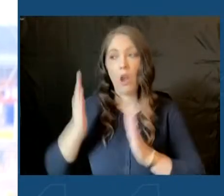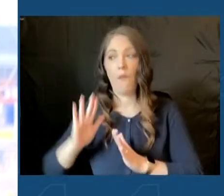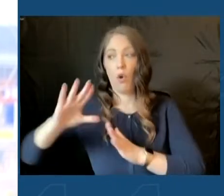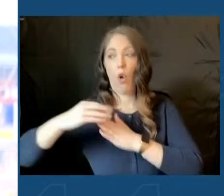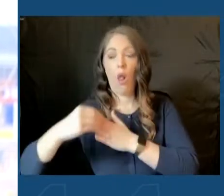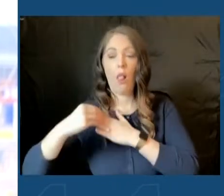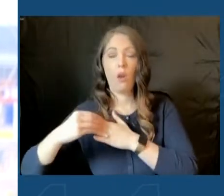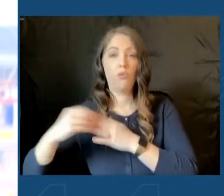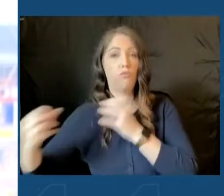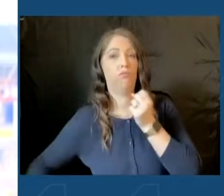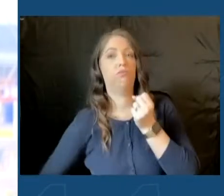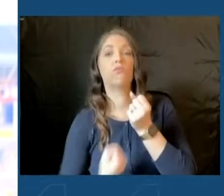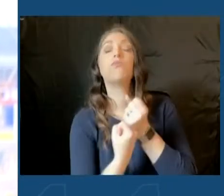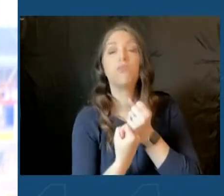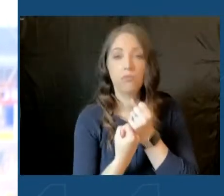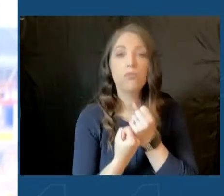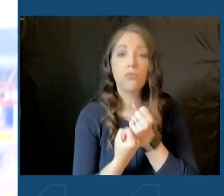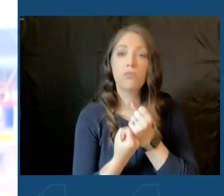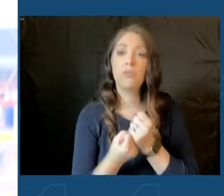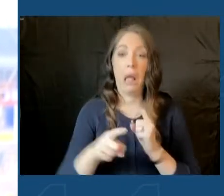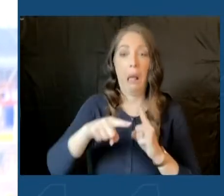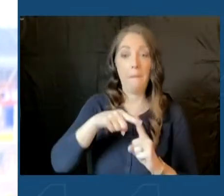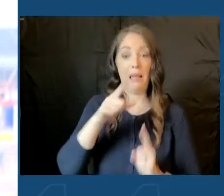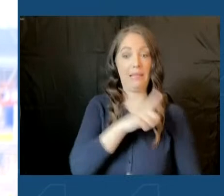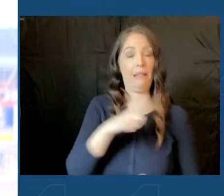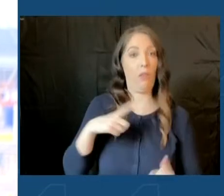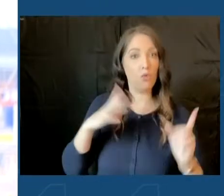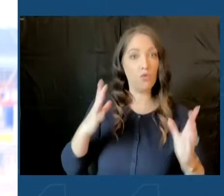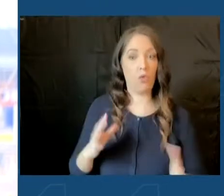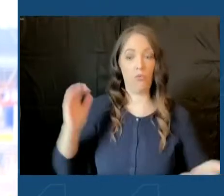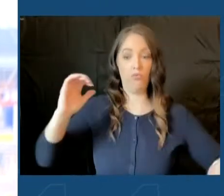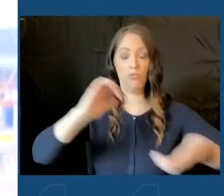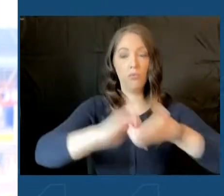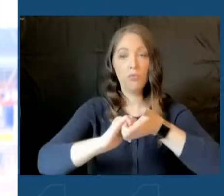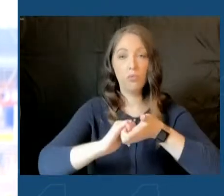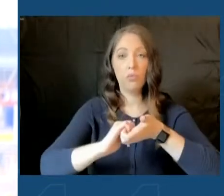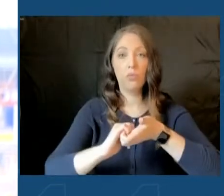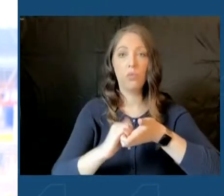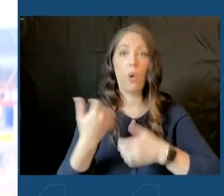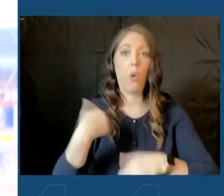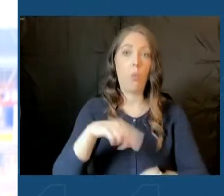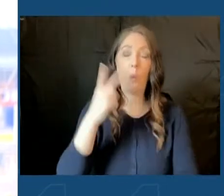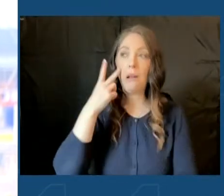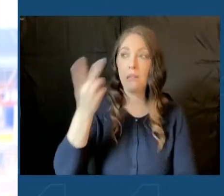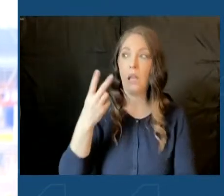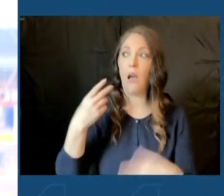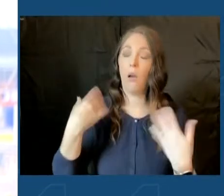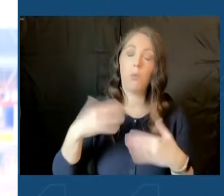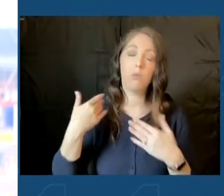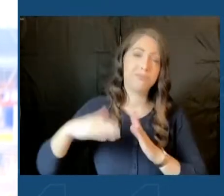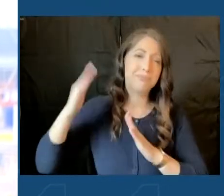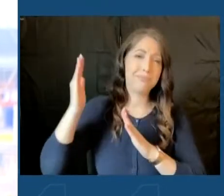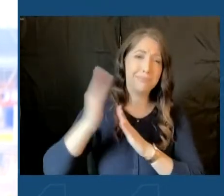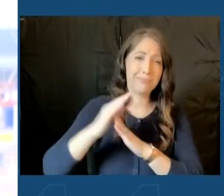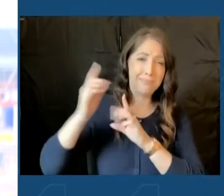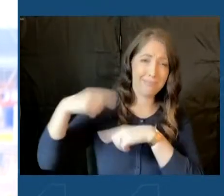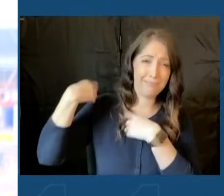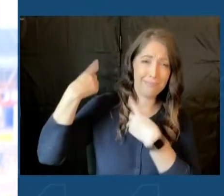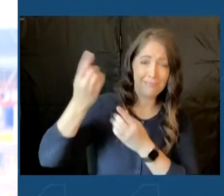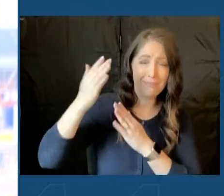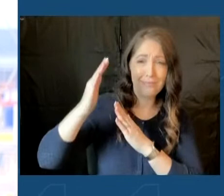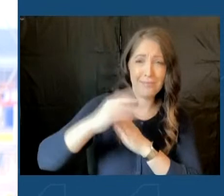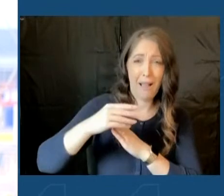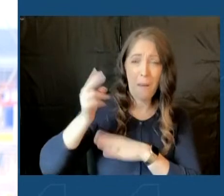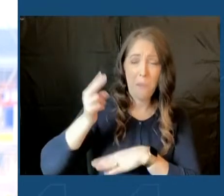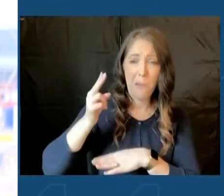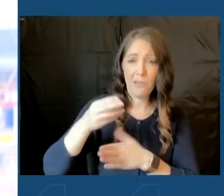We are, and the partnership with the legislature, obviously, we are looking at record capital in our parks. People don't know it necessarily, but Governor